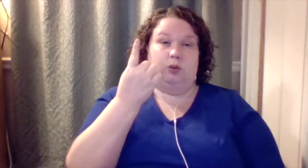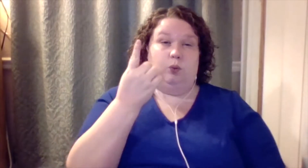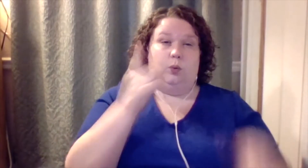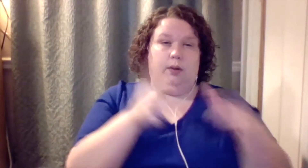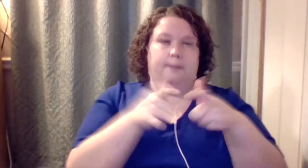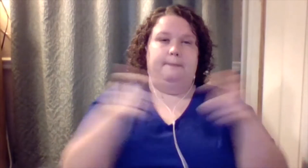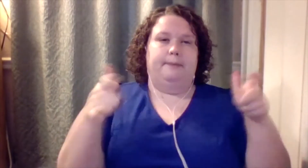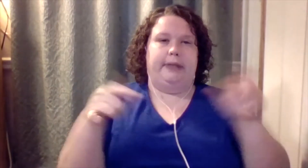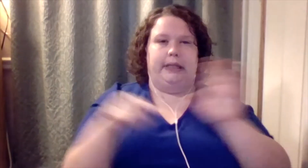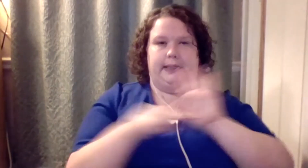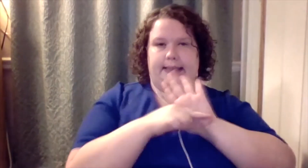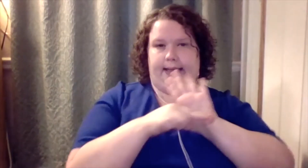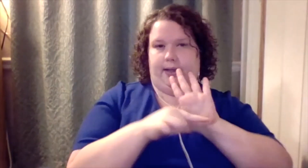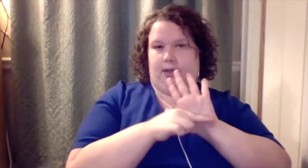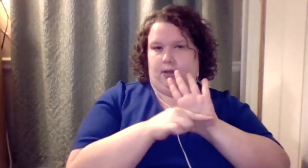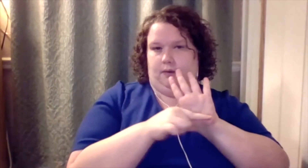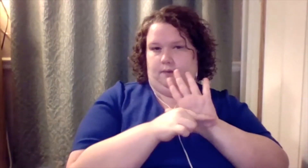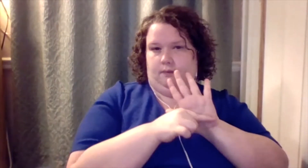I guess the new